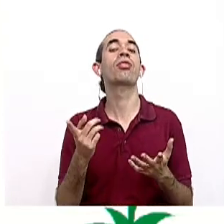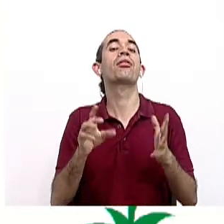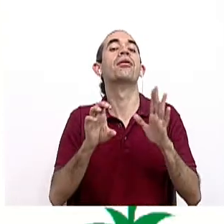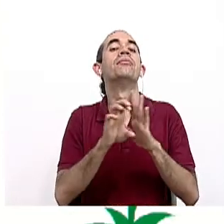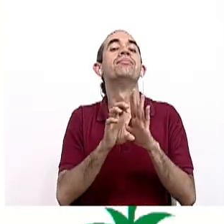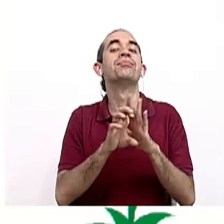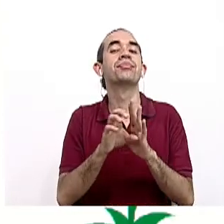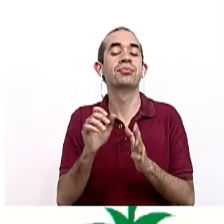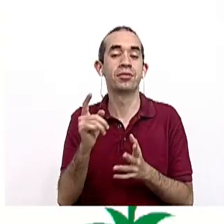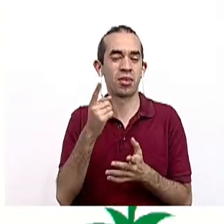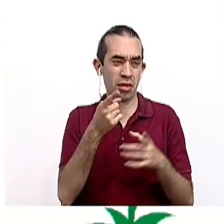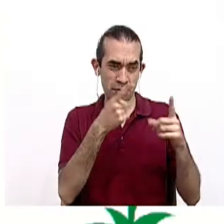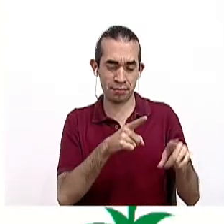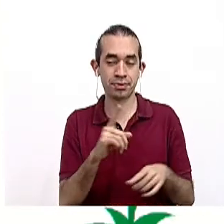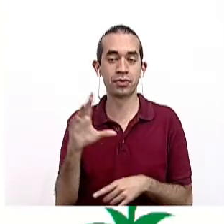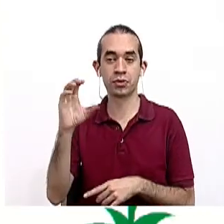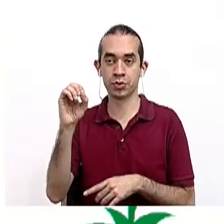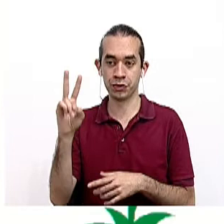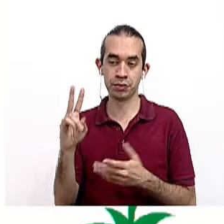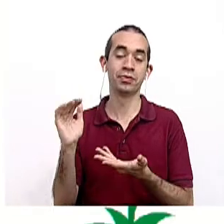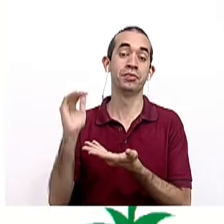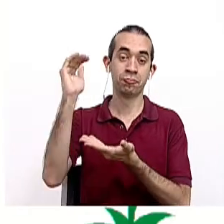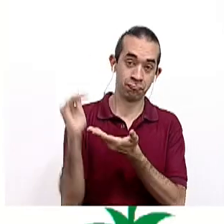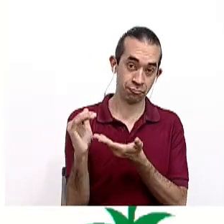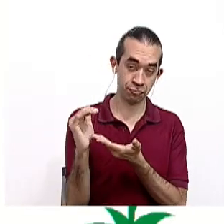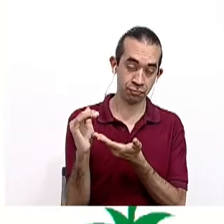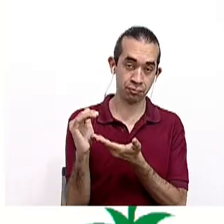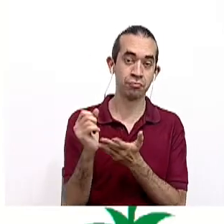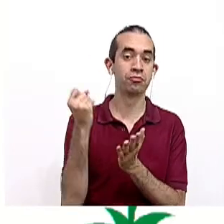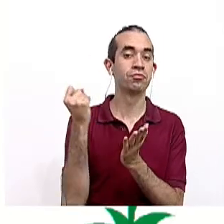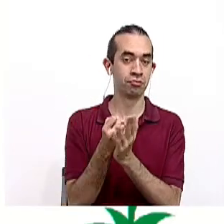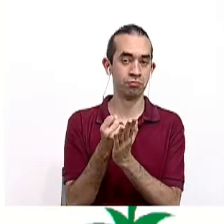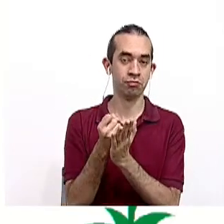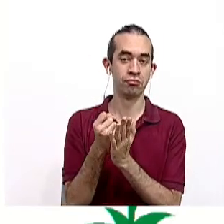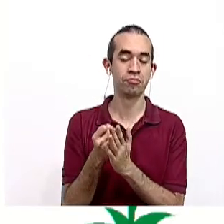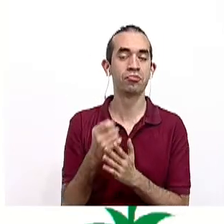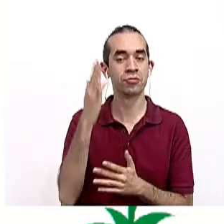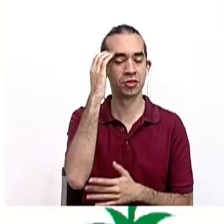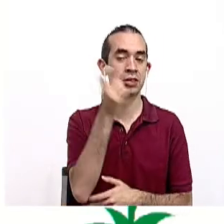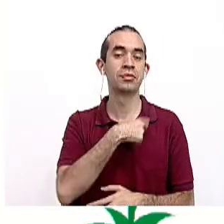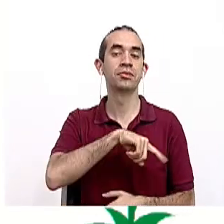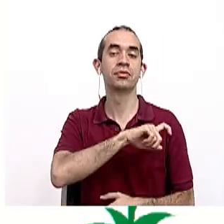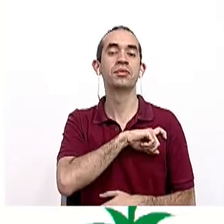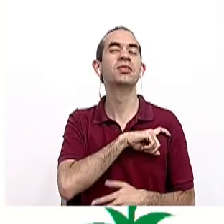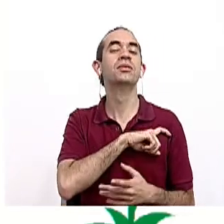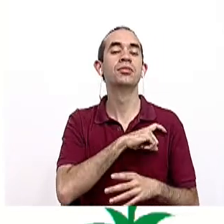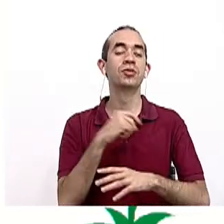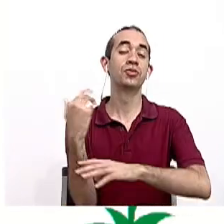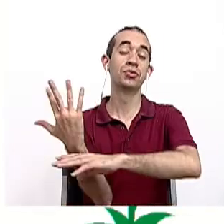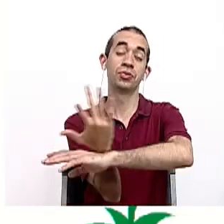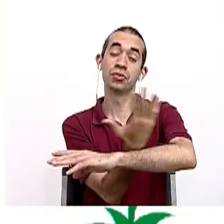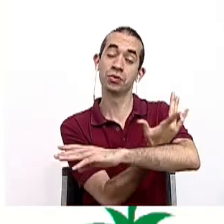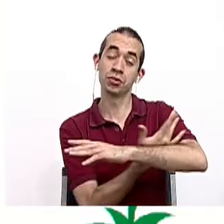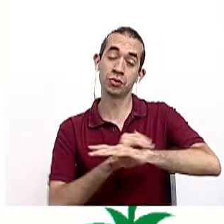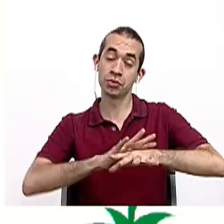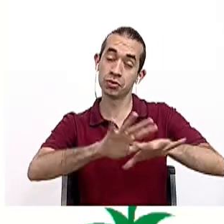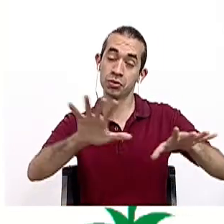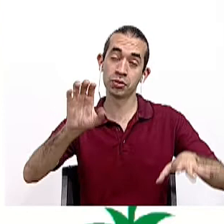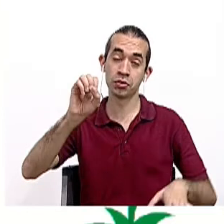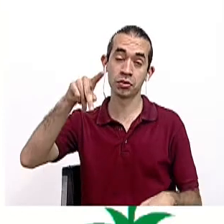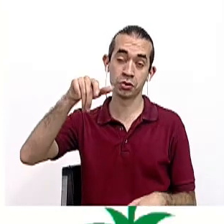the carbon footprint is going to be lower because in Spain they grow tomatoes in open fields.